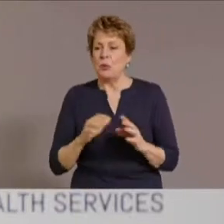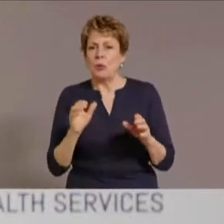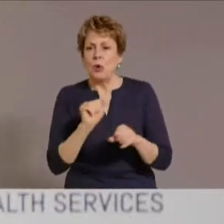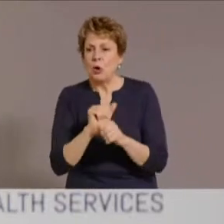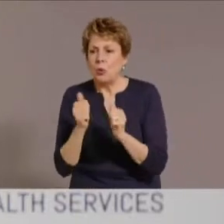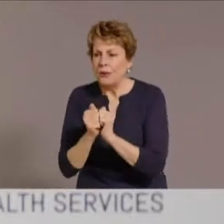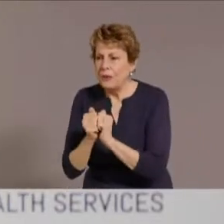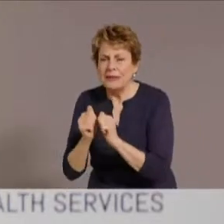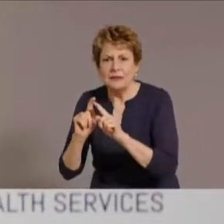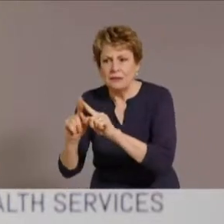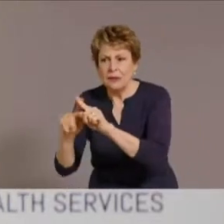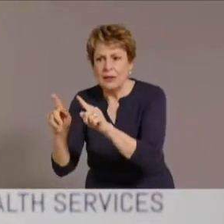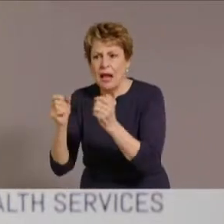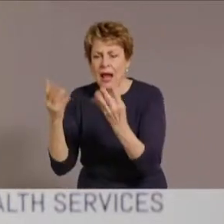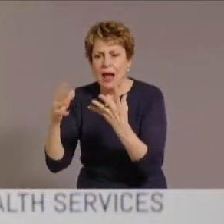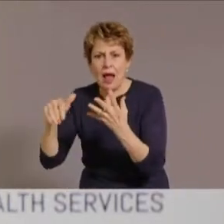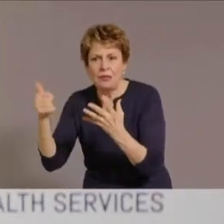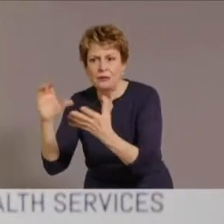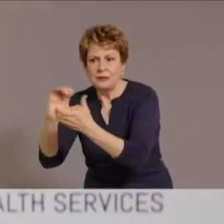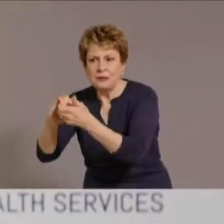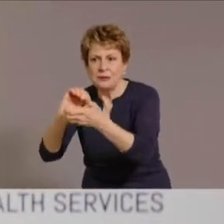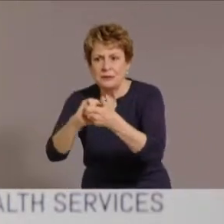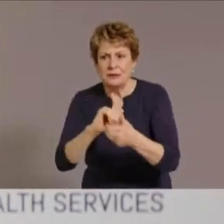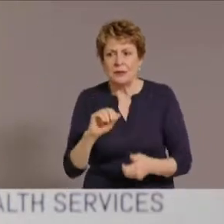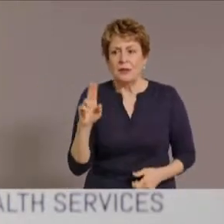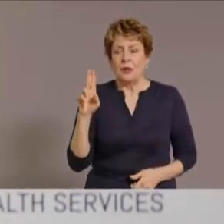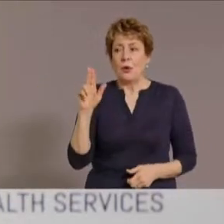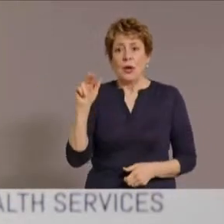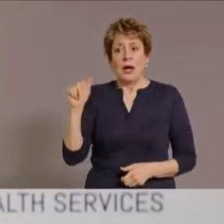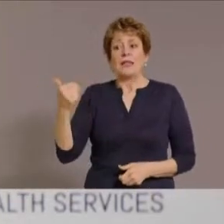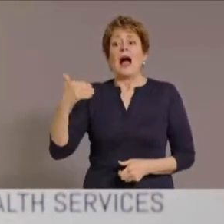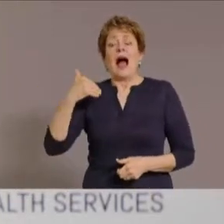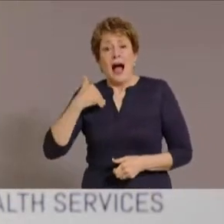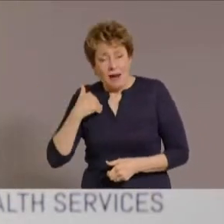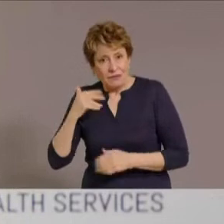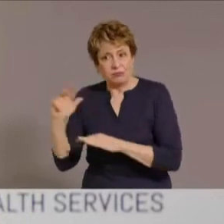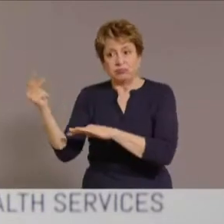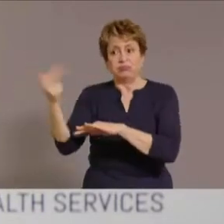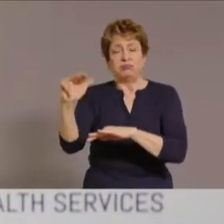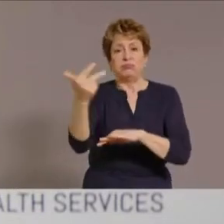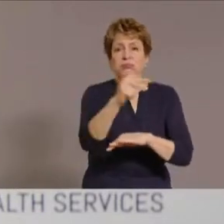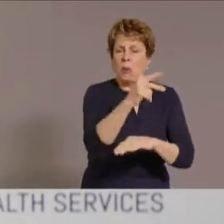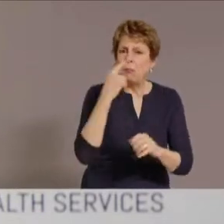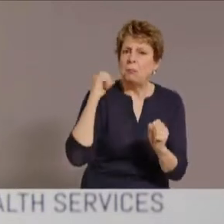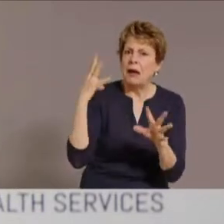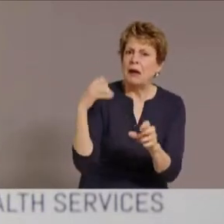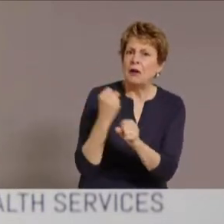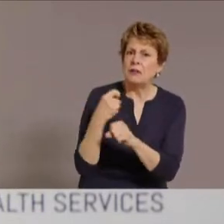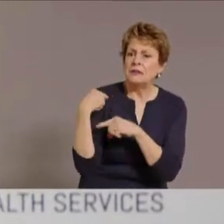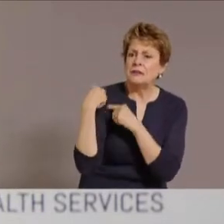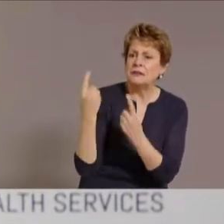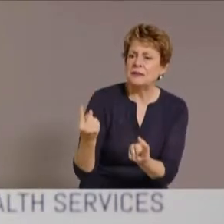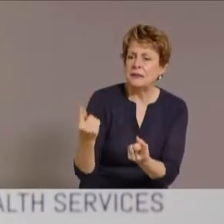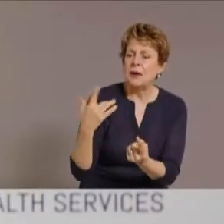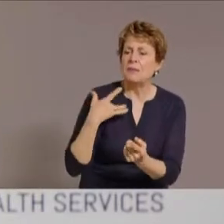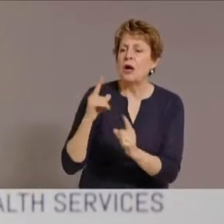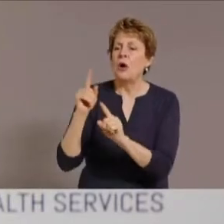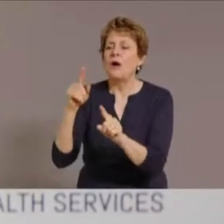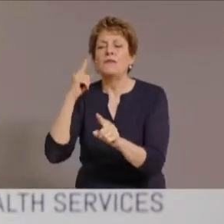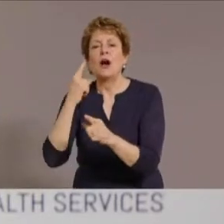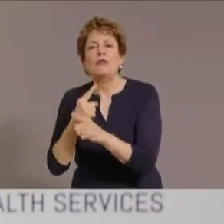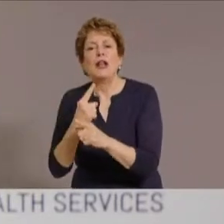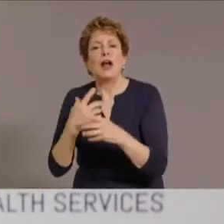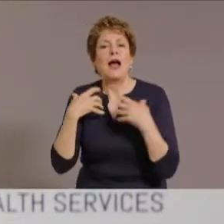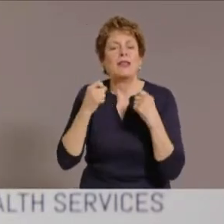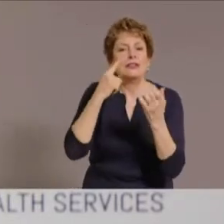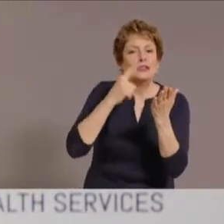gone out. They've actually had this really cool mobile clinic for a number of years now. And they would go do health screenings and health checks to migrant